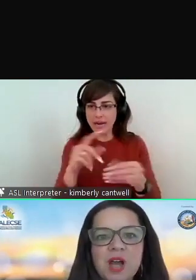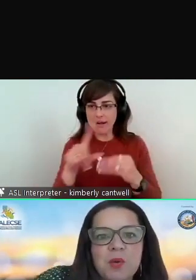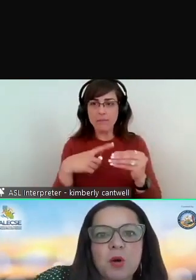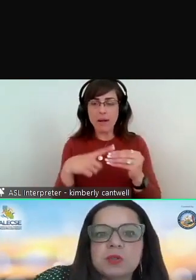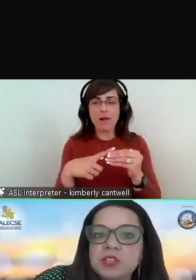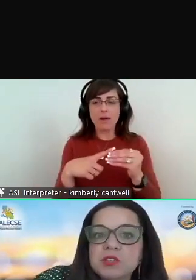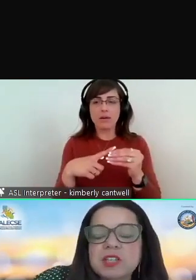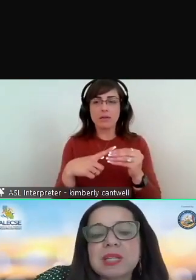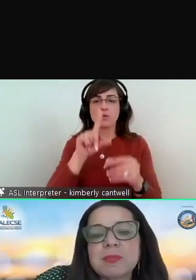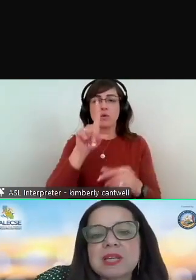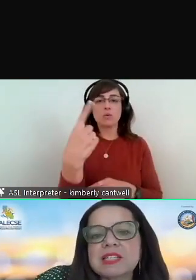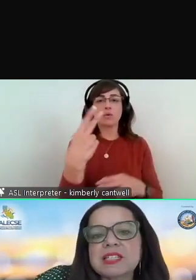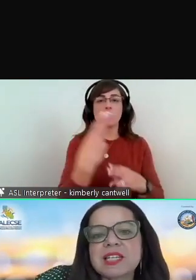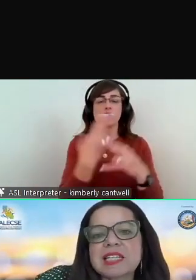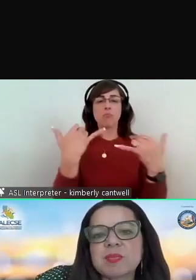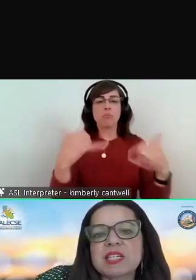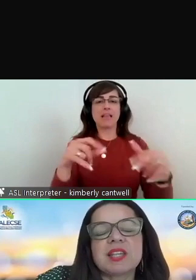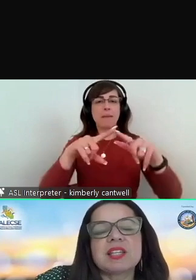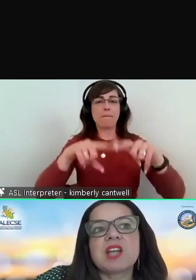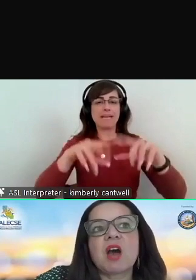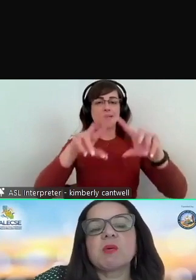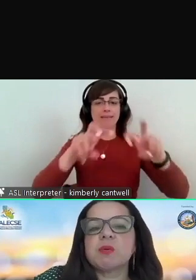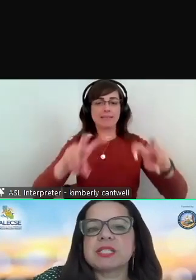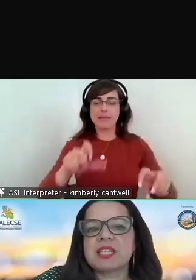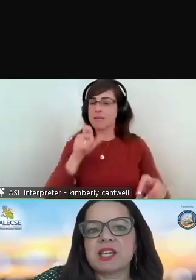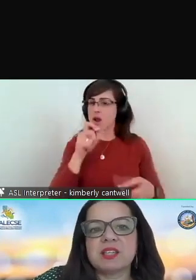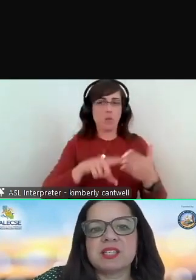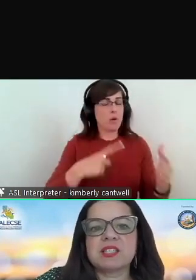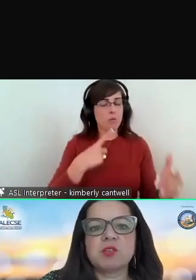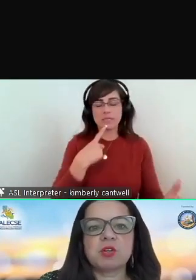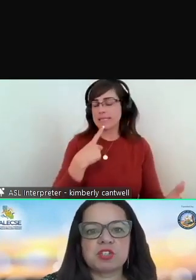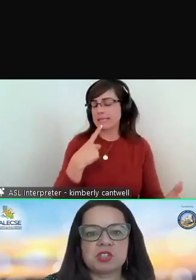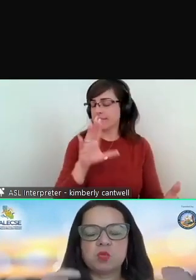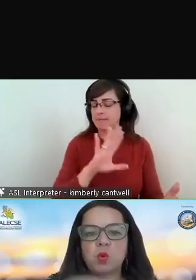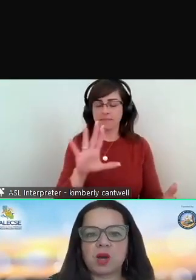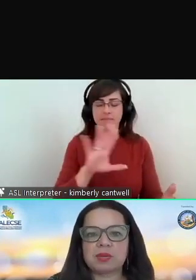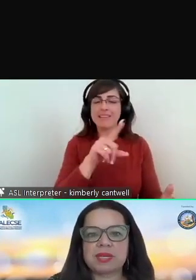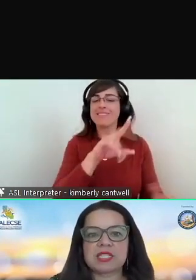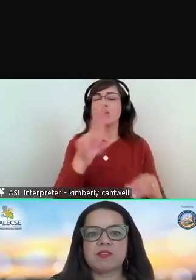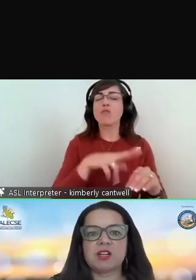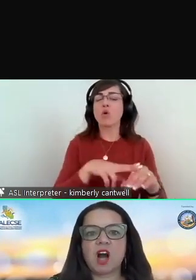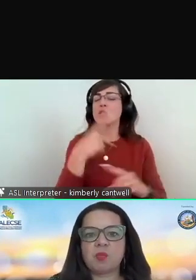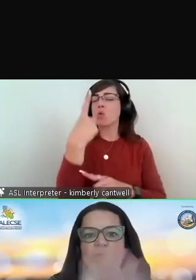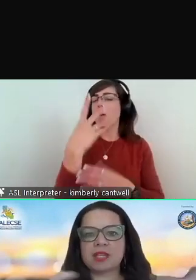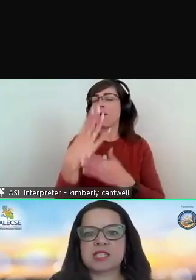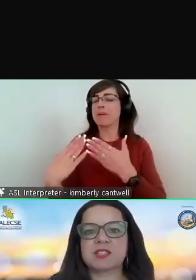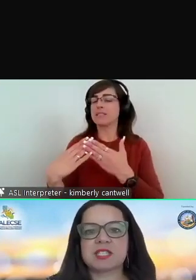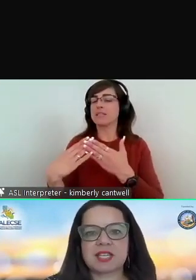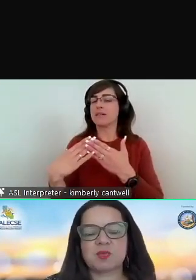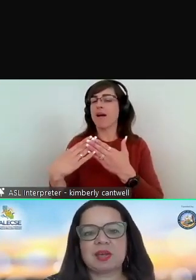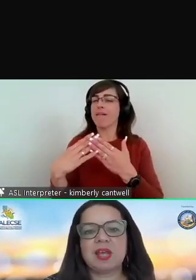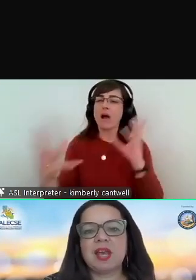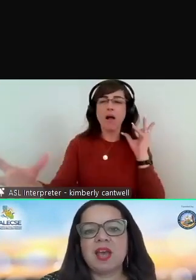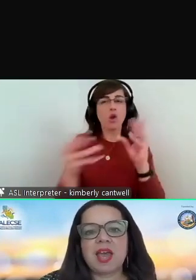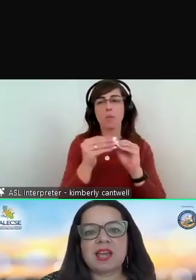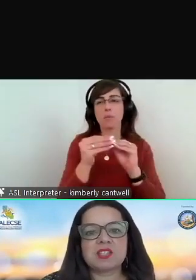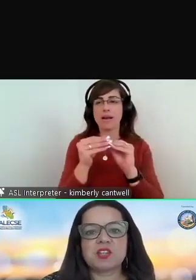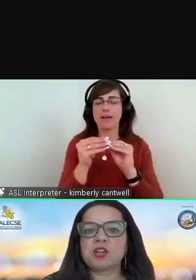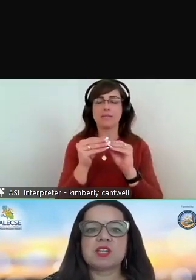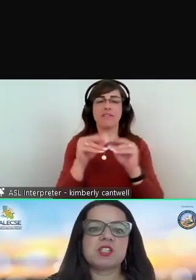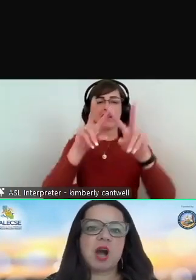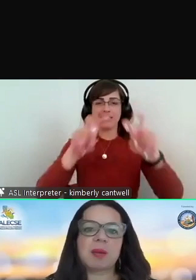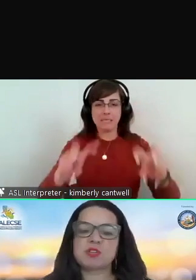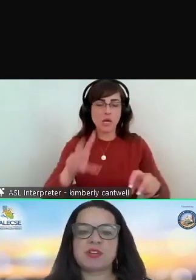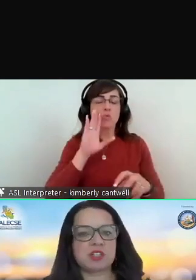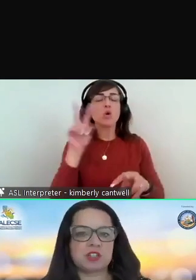about only using play-based assessments, and that's not what we're saying. This is, of course, just one piece of a comprehensive assessment. And so